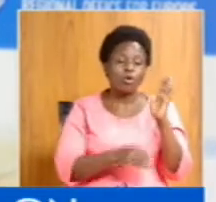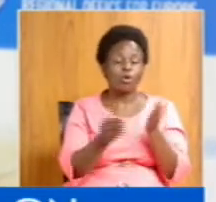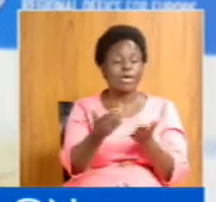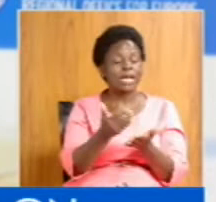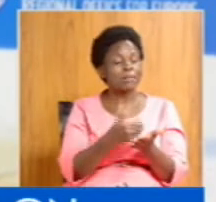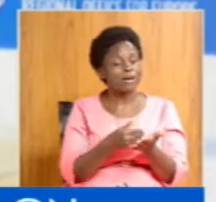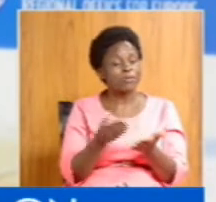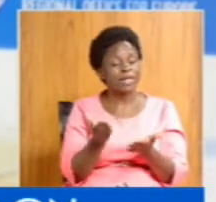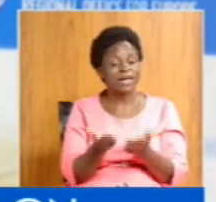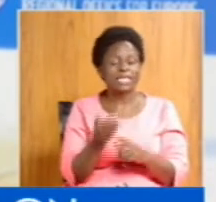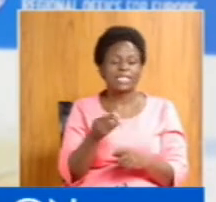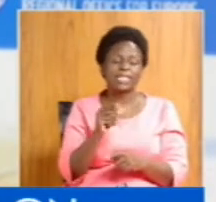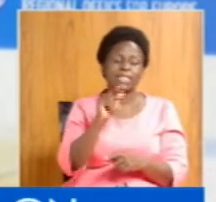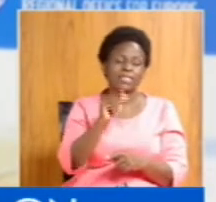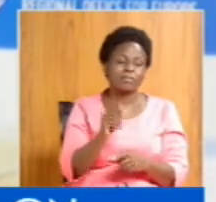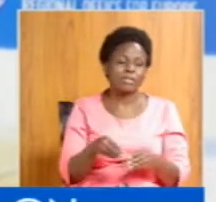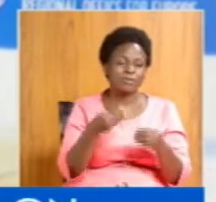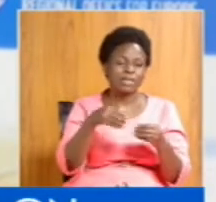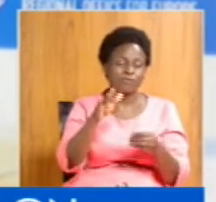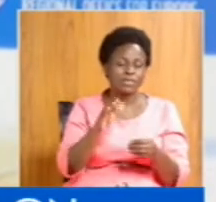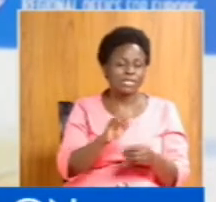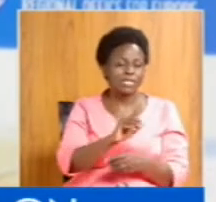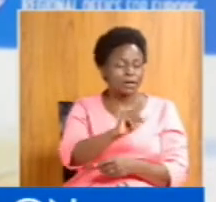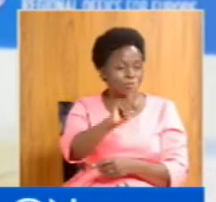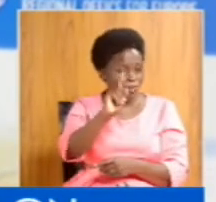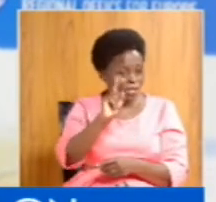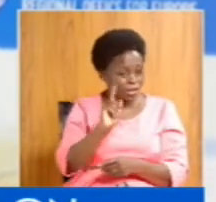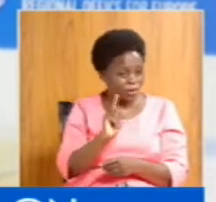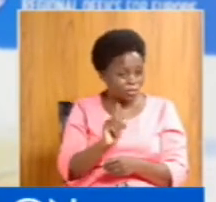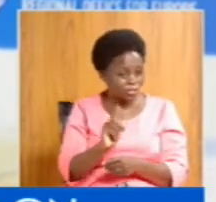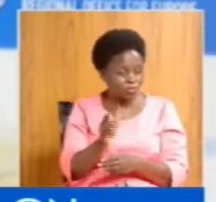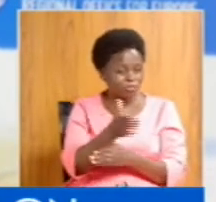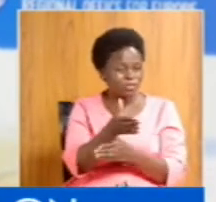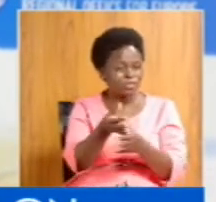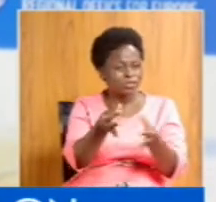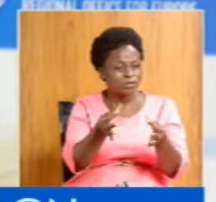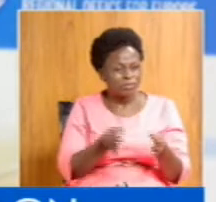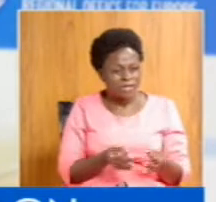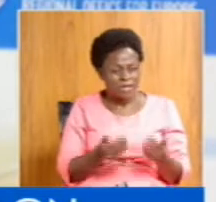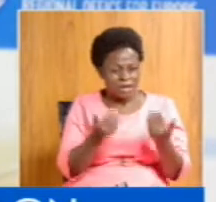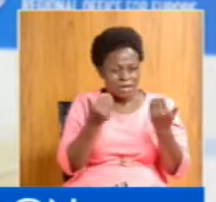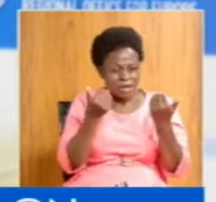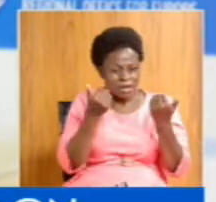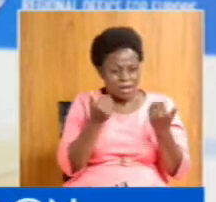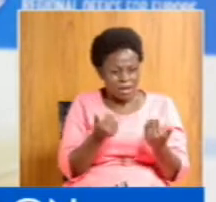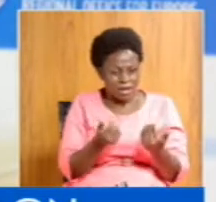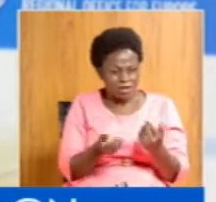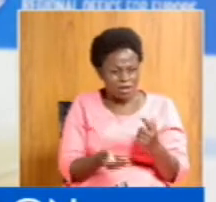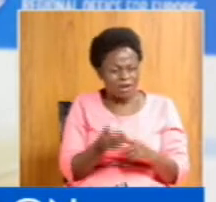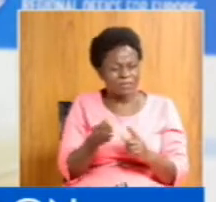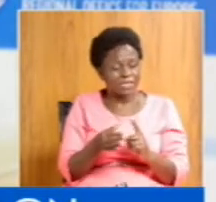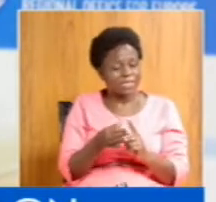portion of the power yet we need it the most now the question will come to Ministry of finances now that we've gotten these special